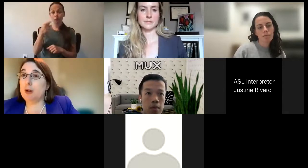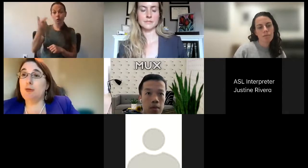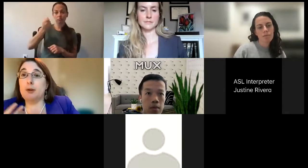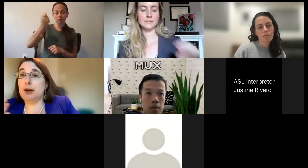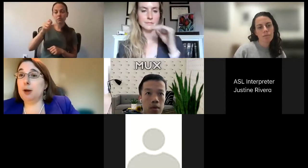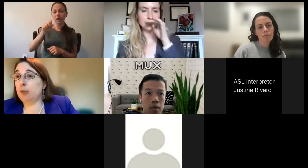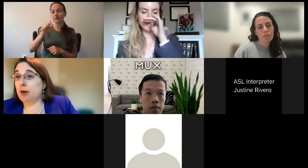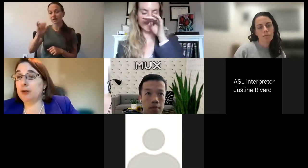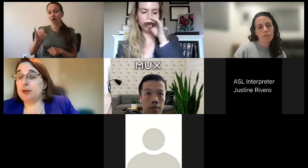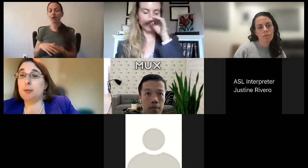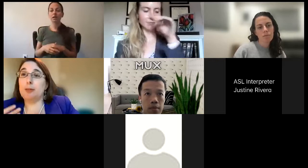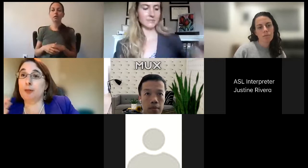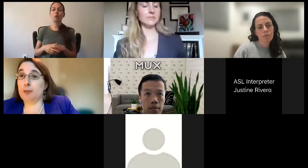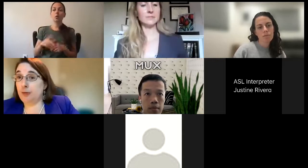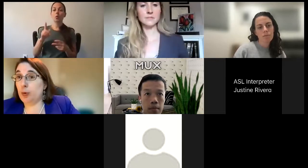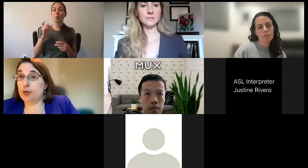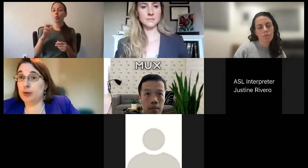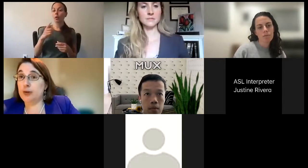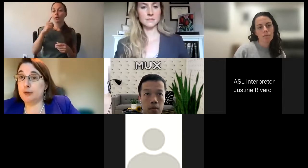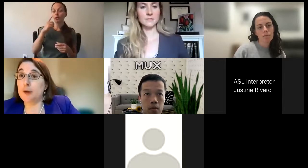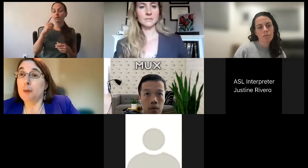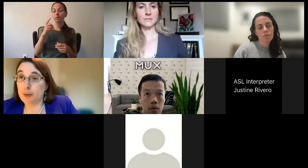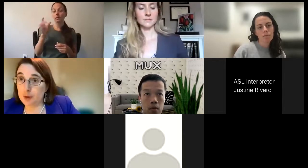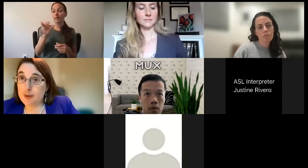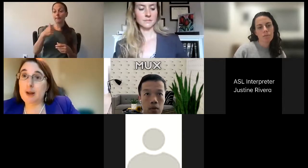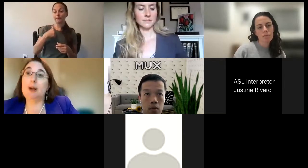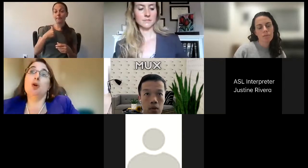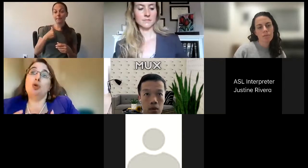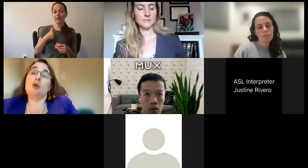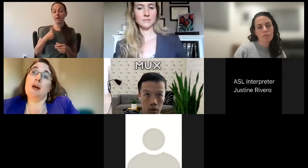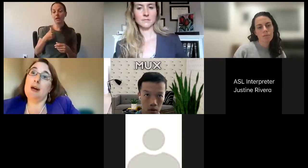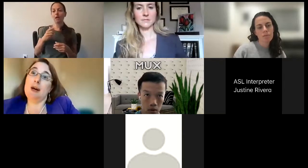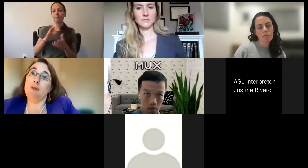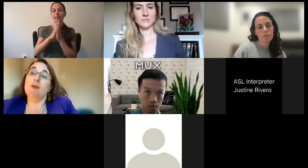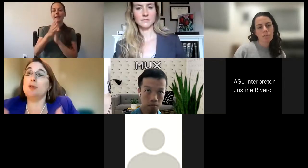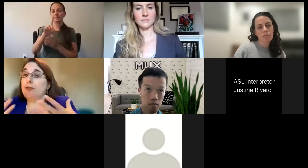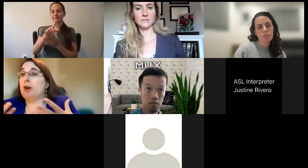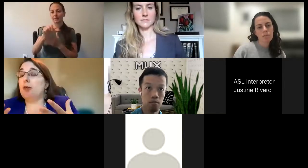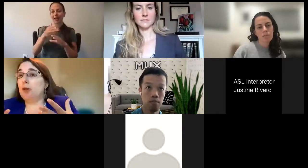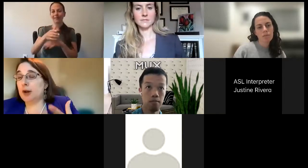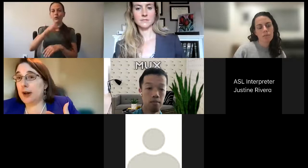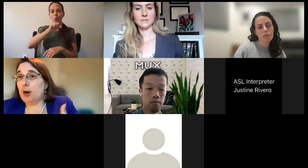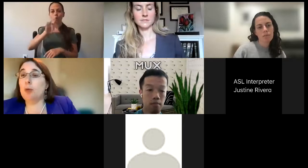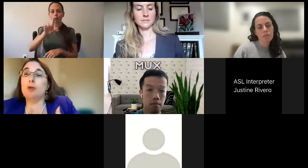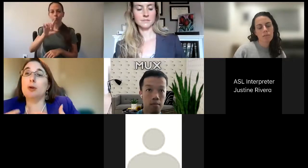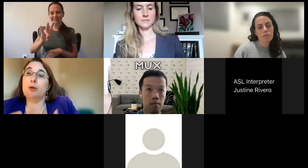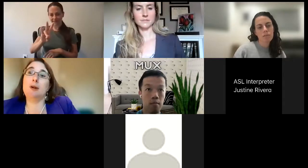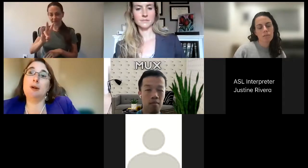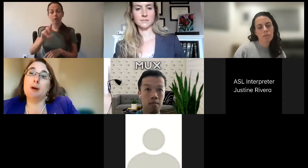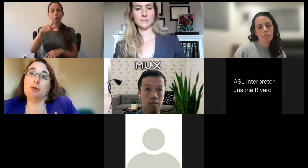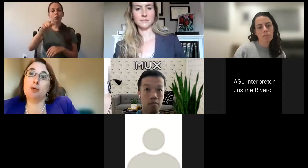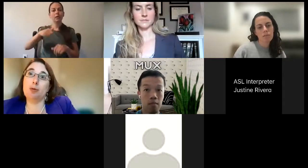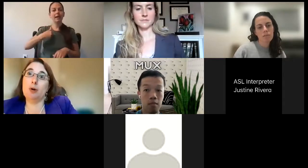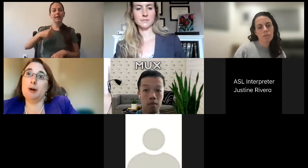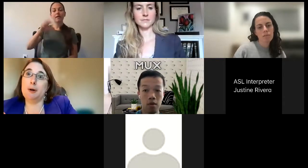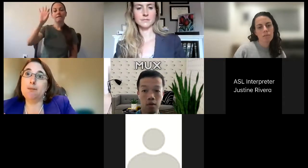like myself who became disabled before the 27th birthday, you can have, and this is a federal account where you can put in